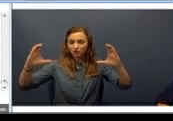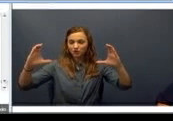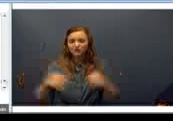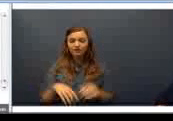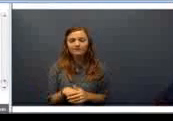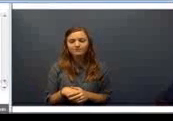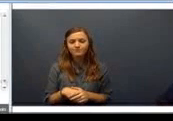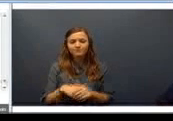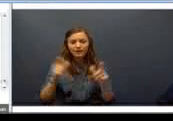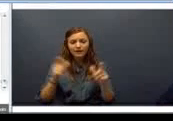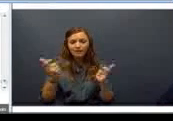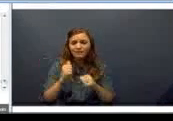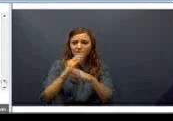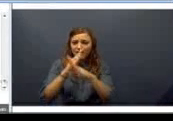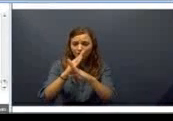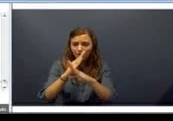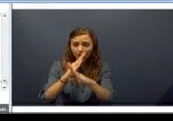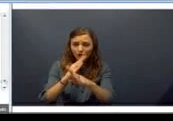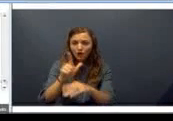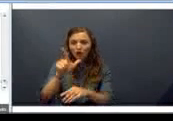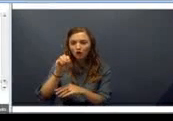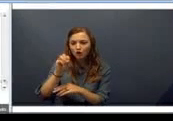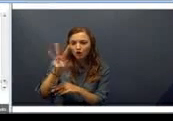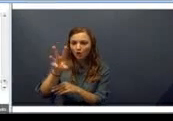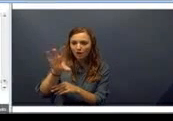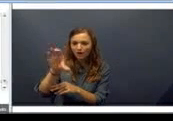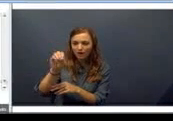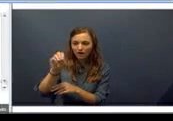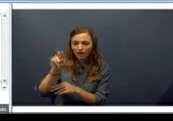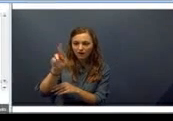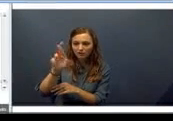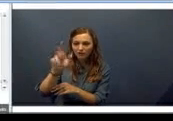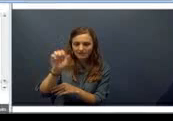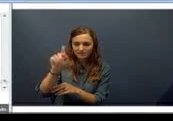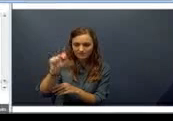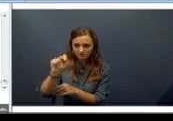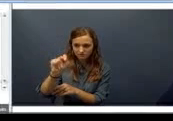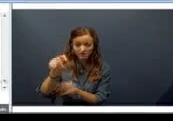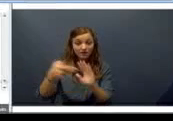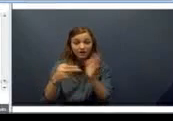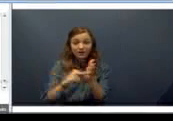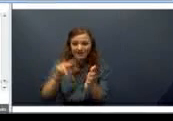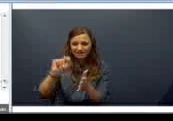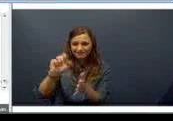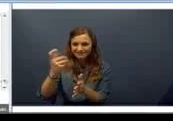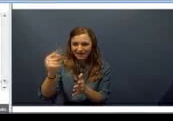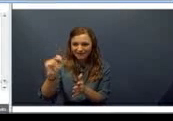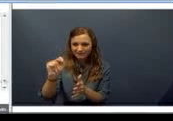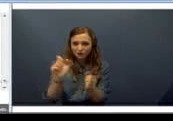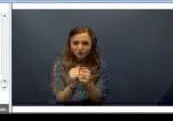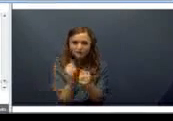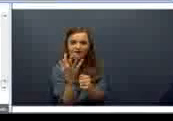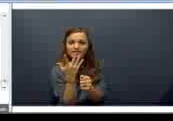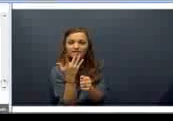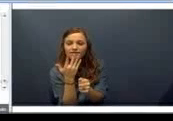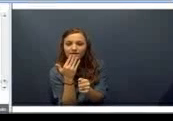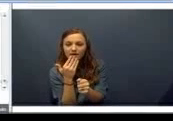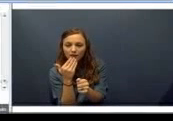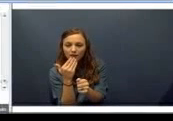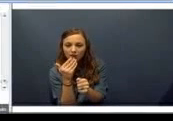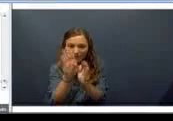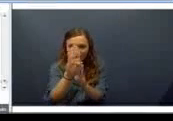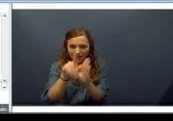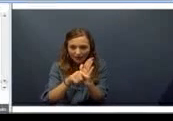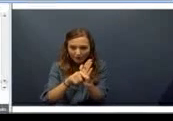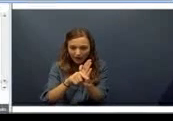screen magnification. And the big barriers here are low contrast text. So text where the